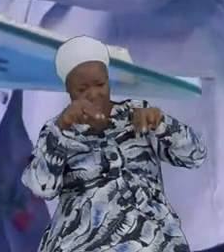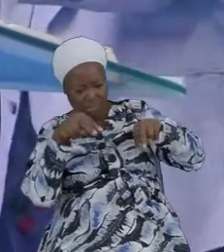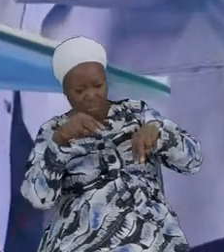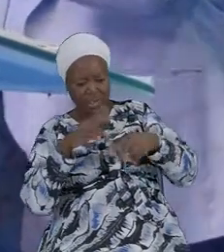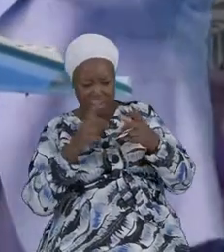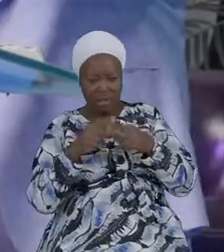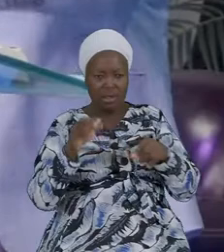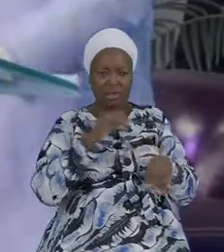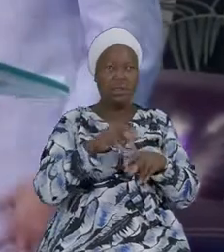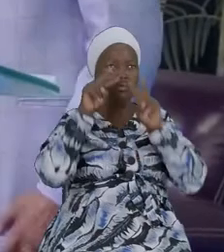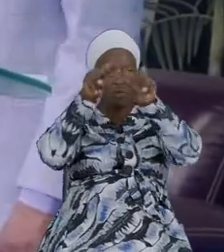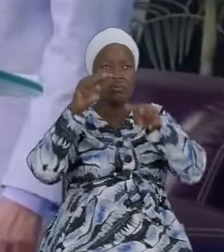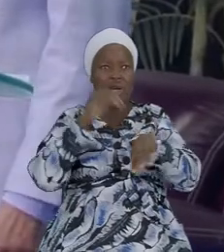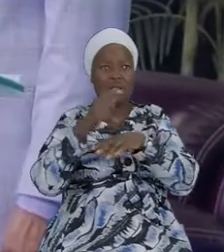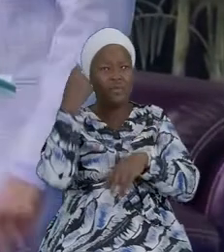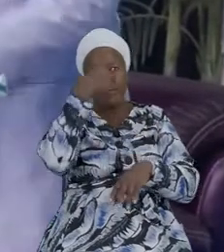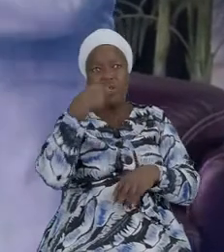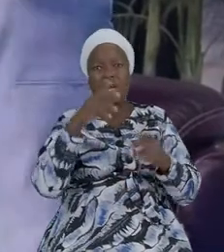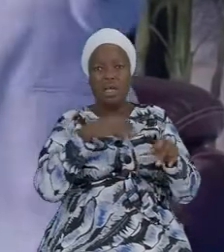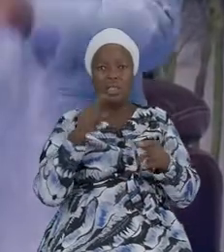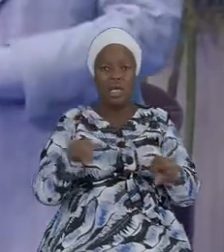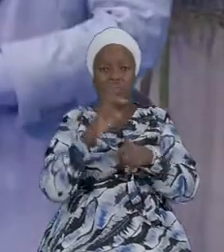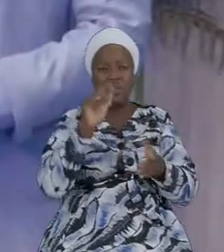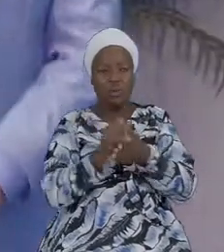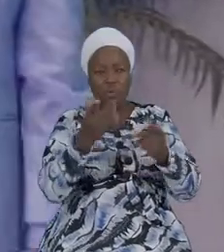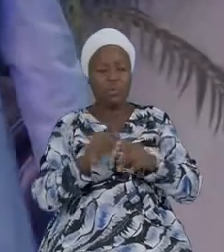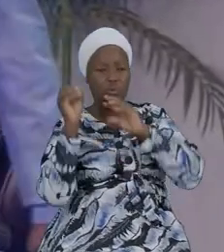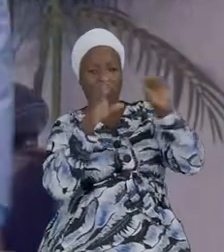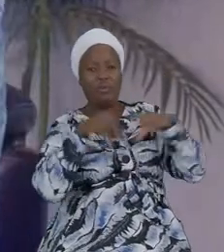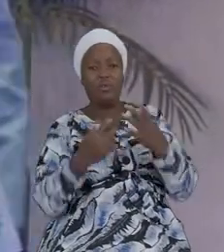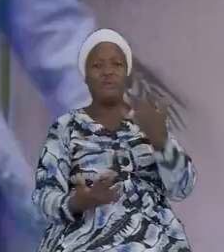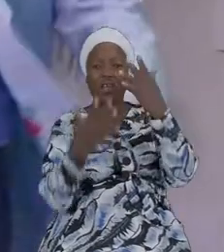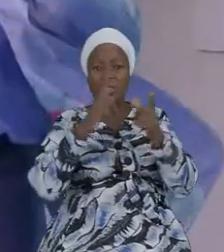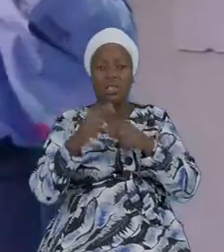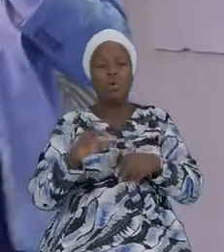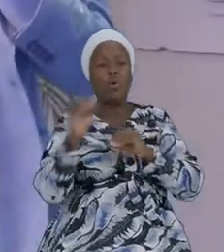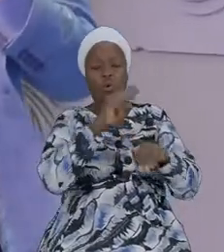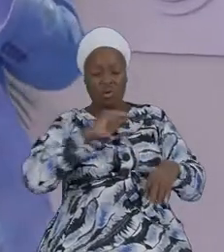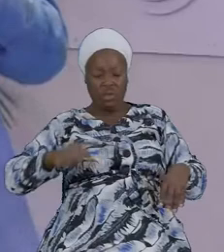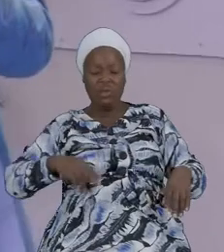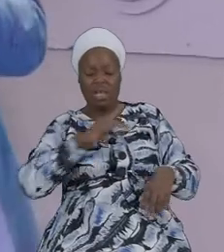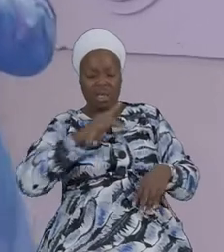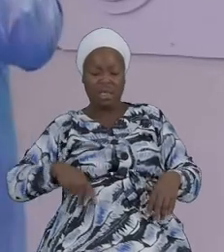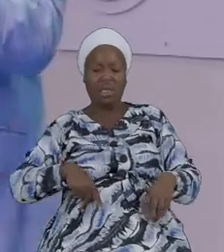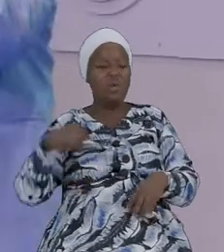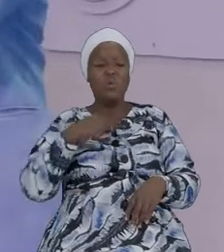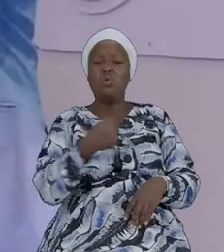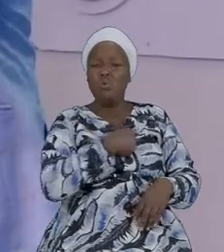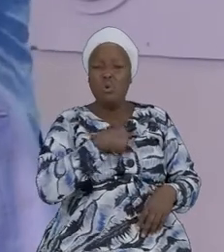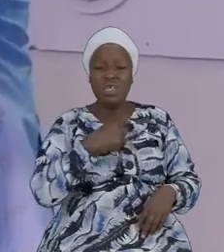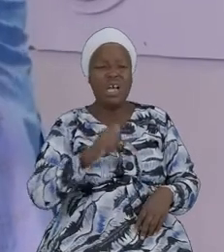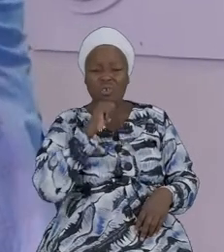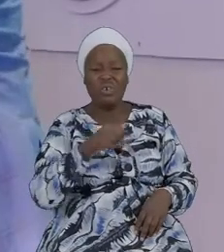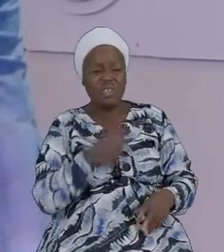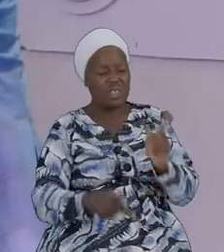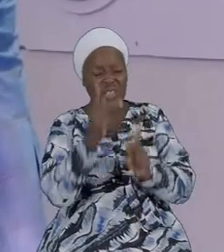one that wanted to burn them in the fire. They said, O Nebuchadnezzar, we're not the